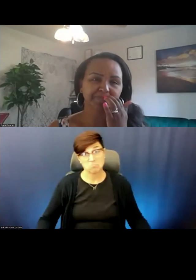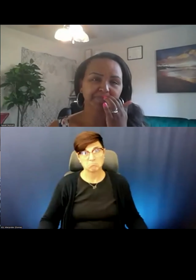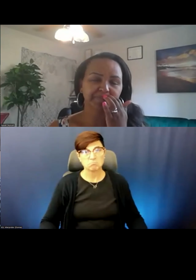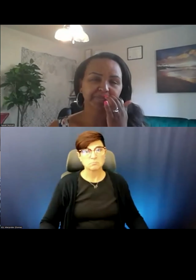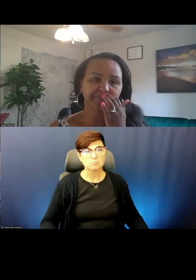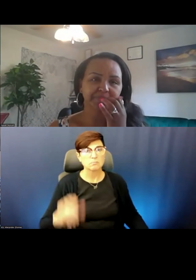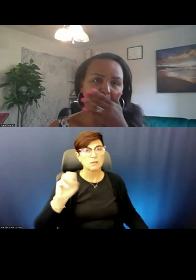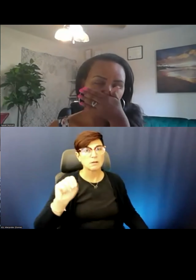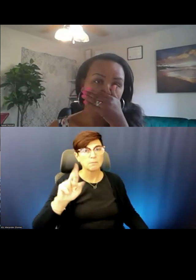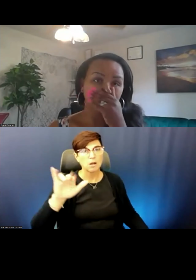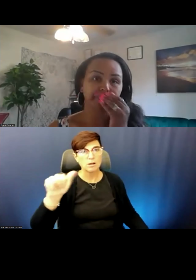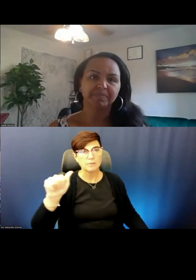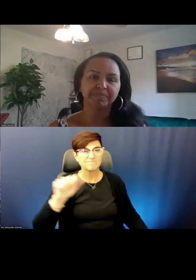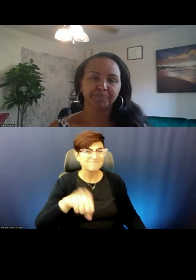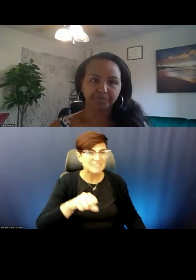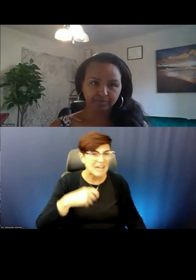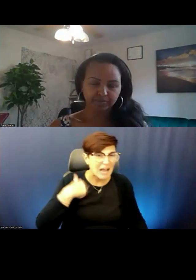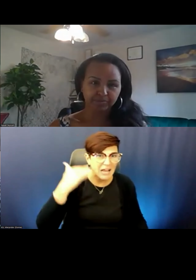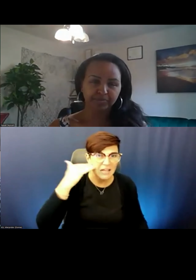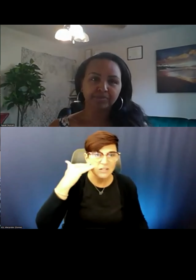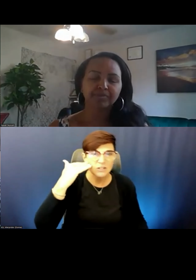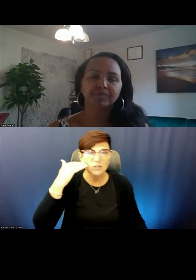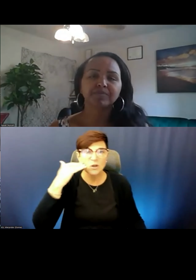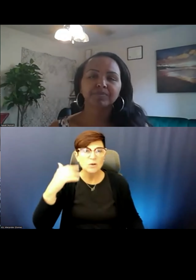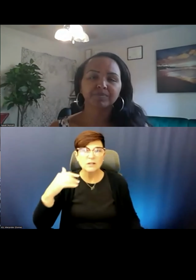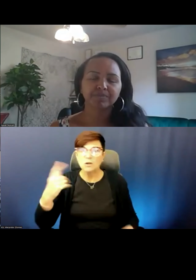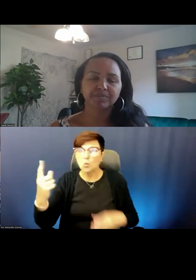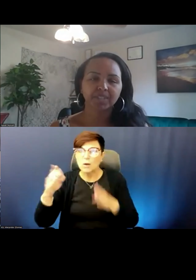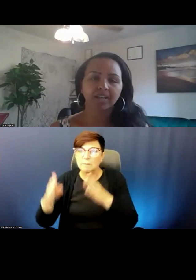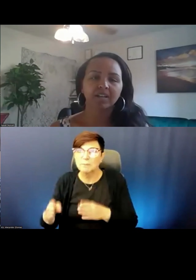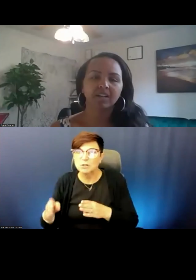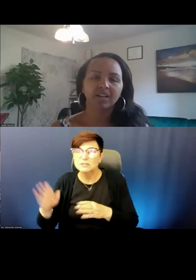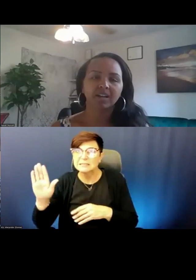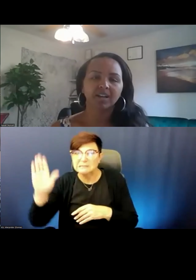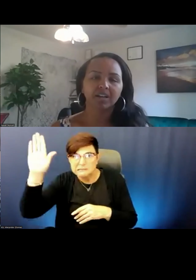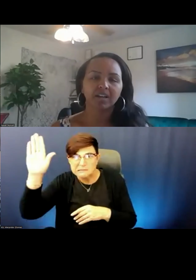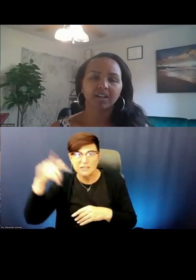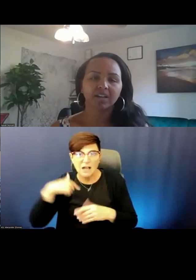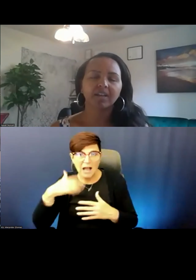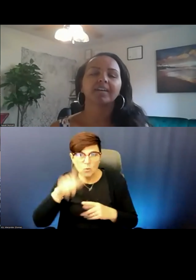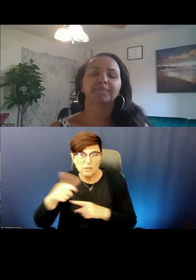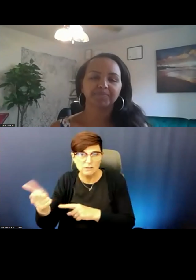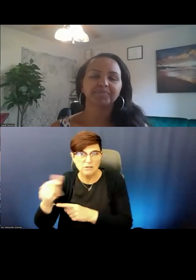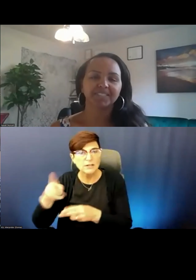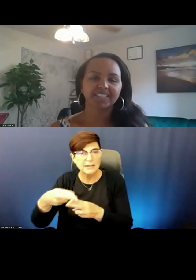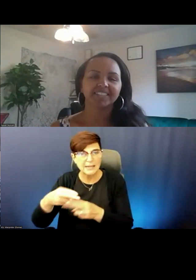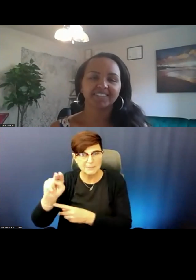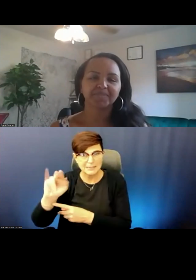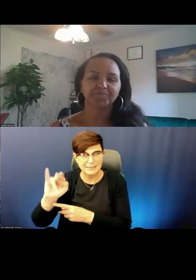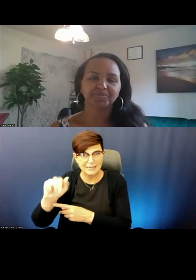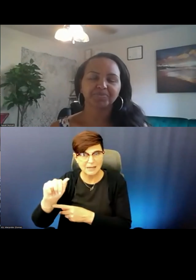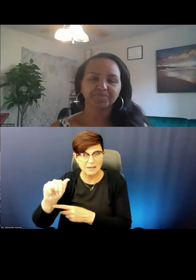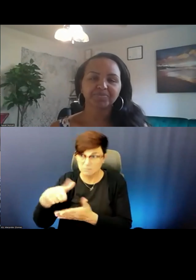know Nina's got to jump off and she's been patiently waiting with her hand up. So I want to open it up to Nina. Go ahead,